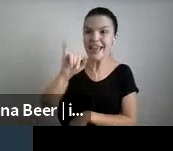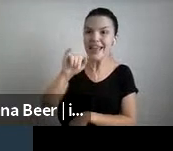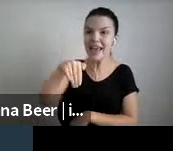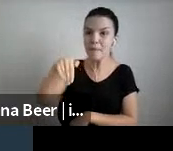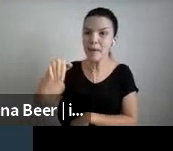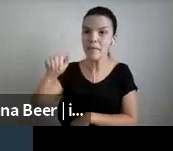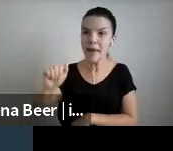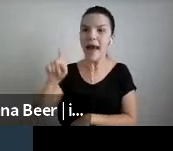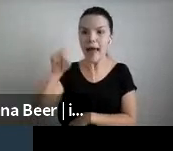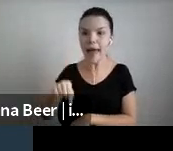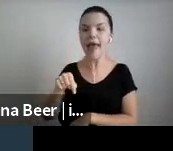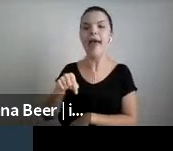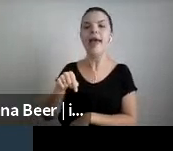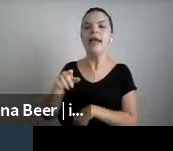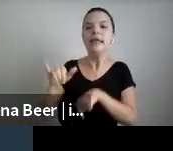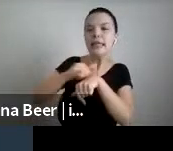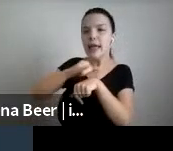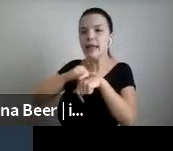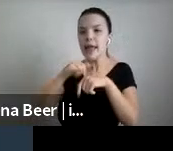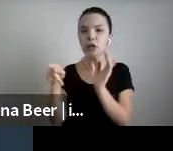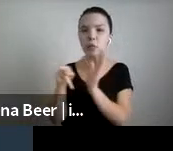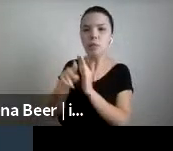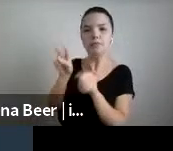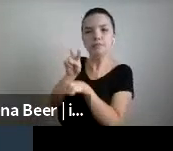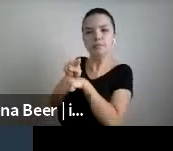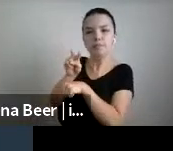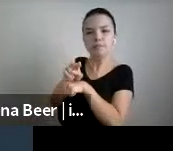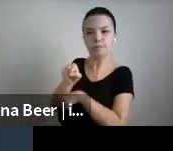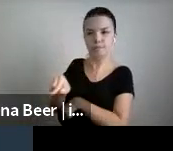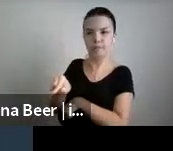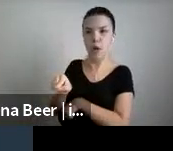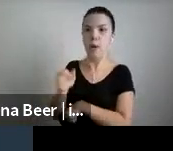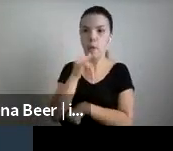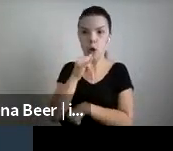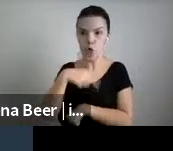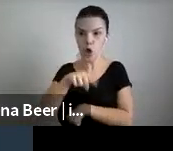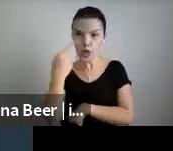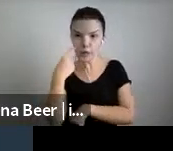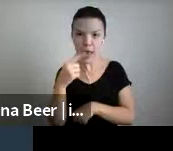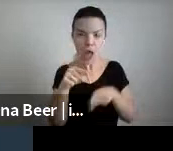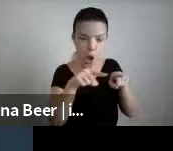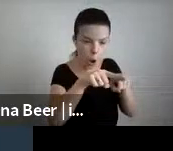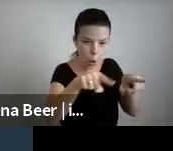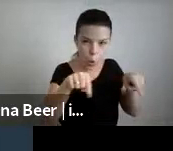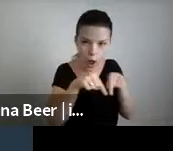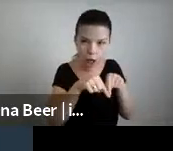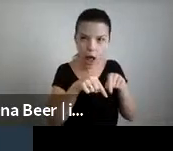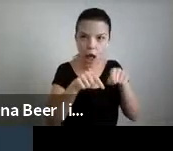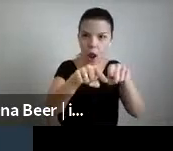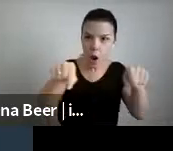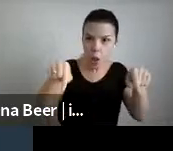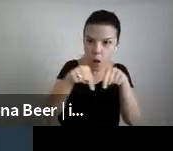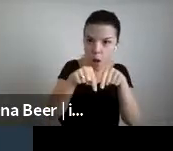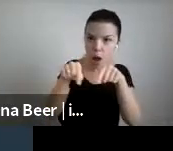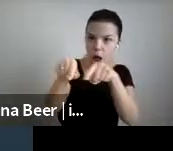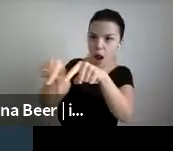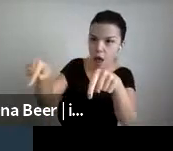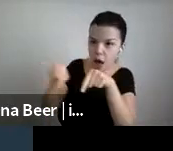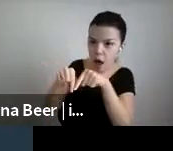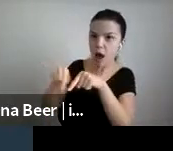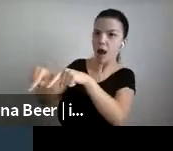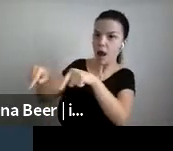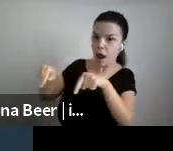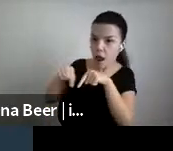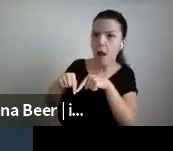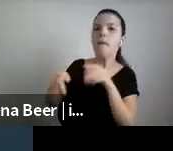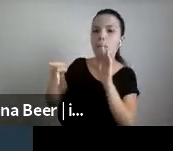tool identifying discrete portions of habitat important for one or more marine mammal species that have the potential